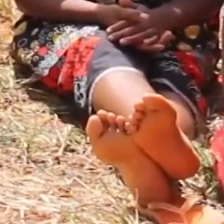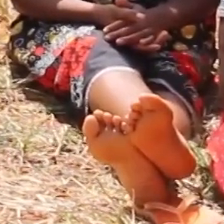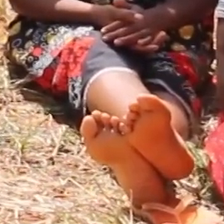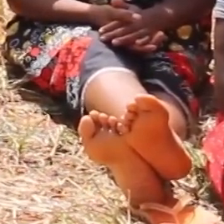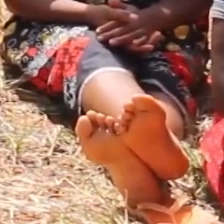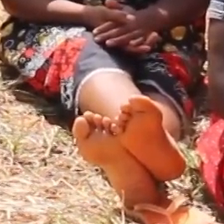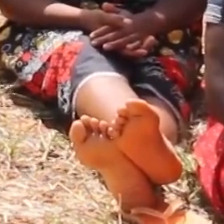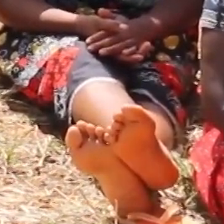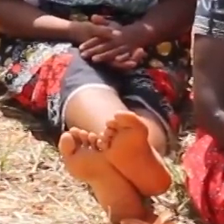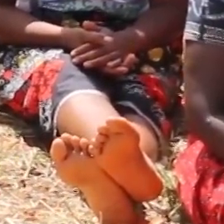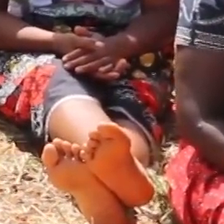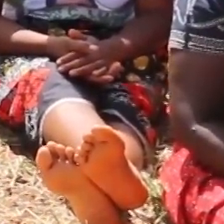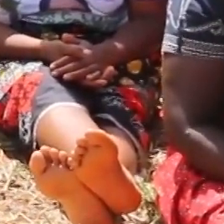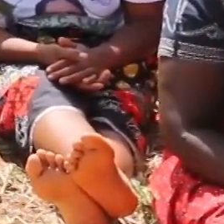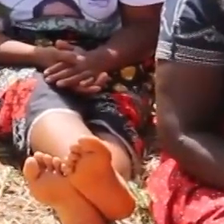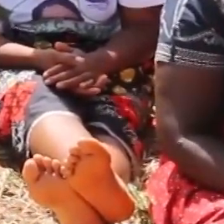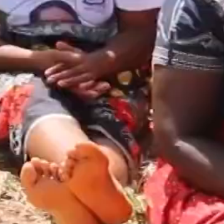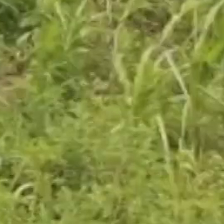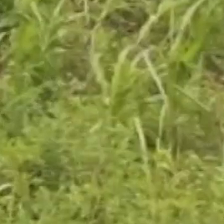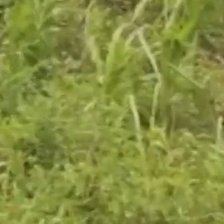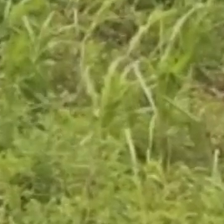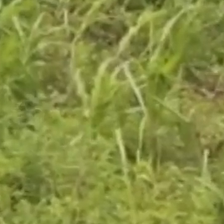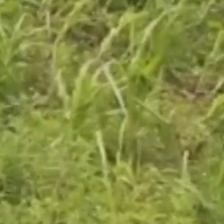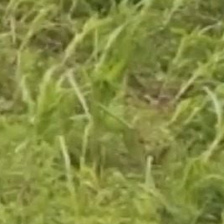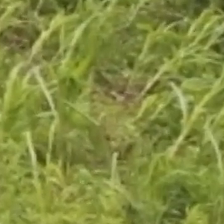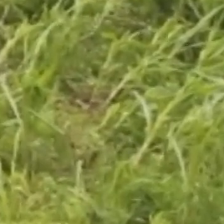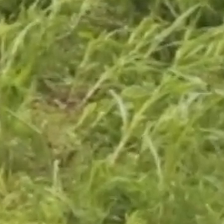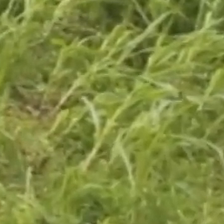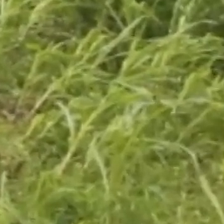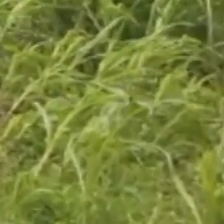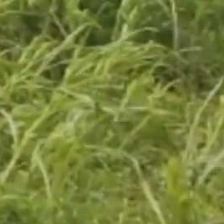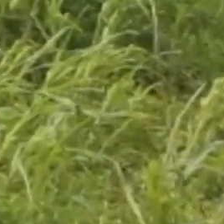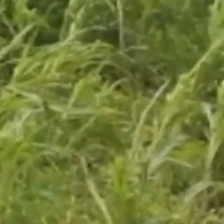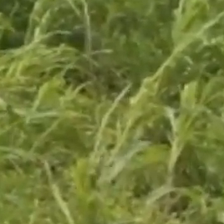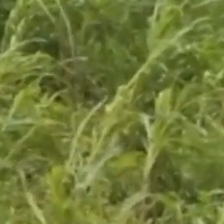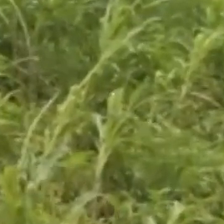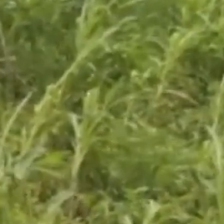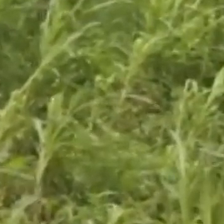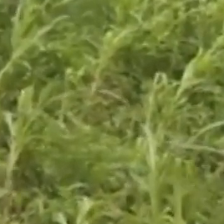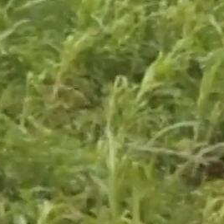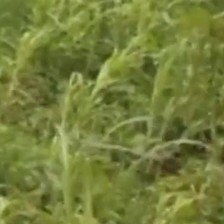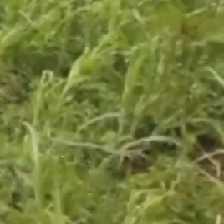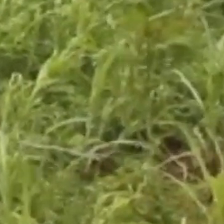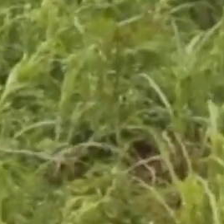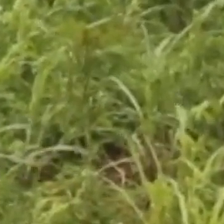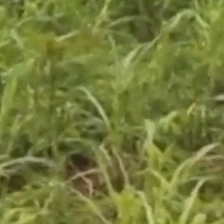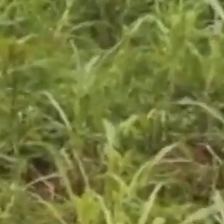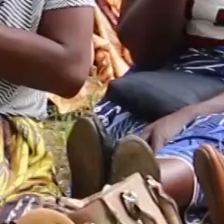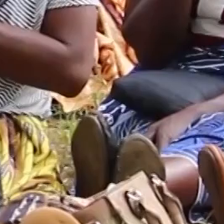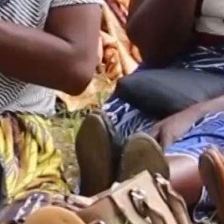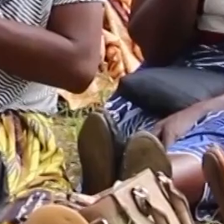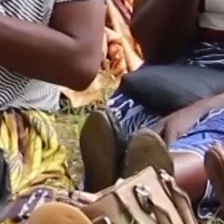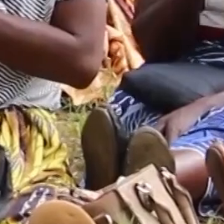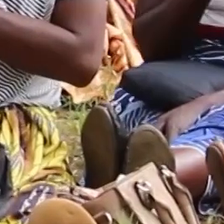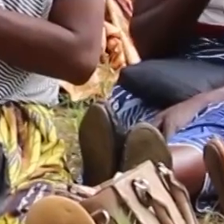tikalinalo mulunga mdaliseni zikoma kwambiri. The droughts profoundly affected 84 of